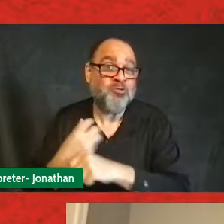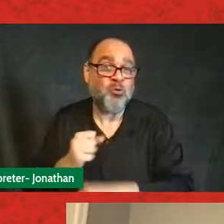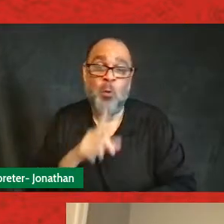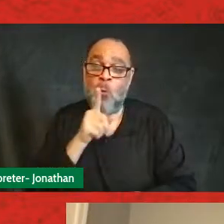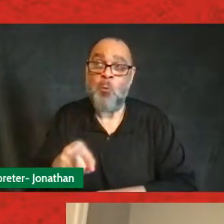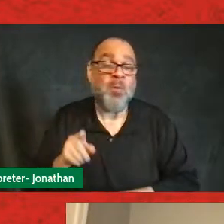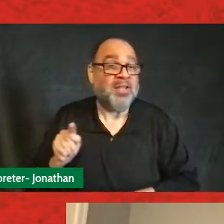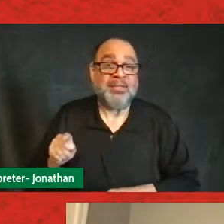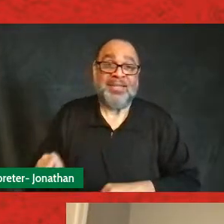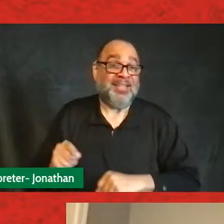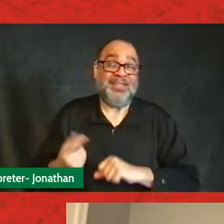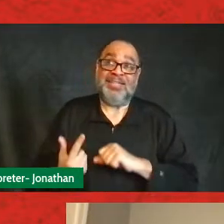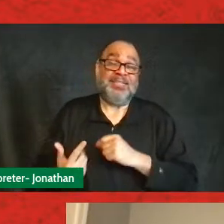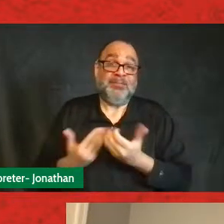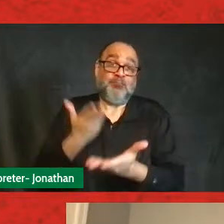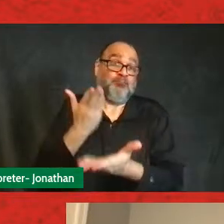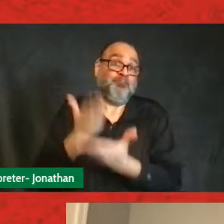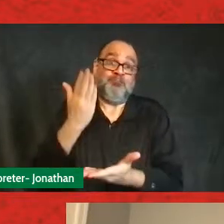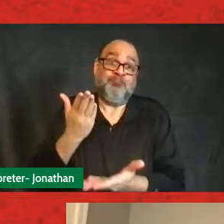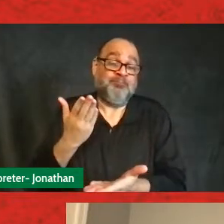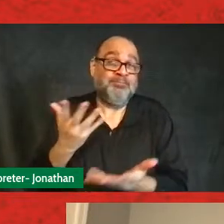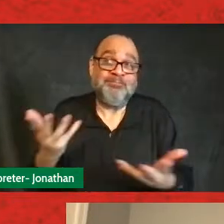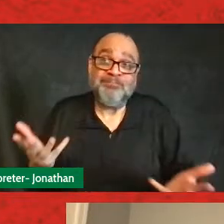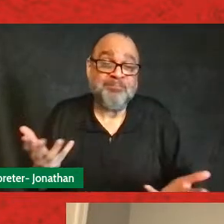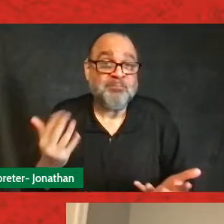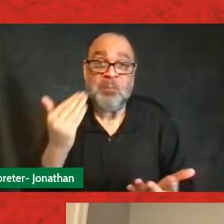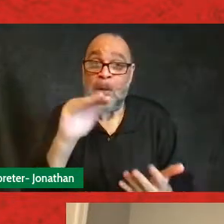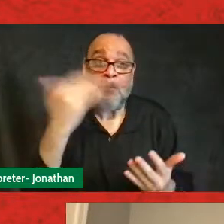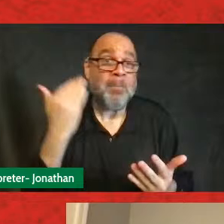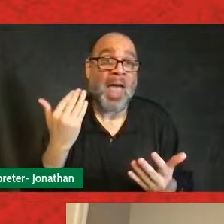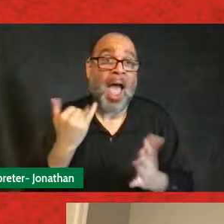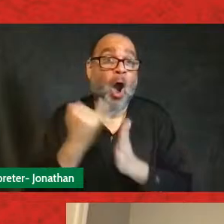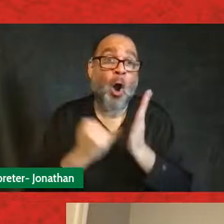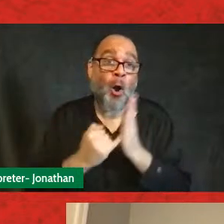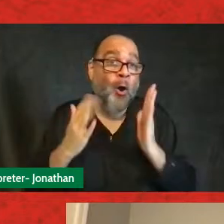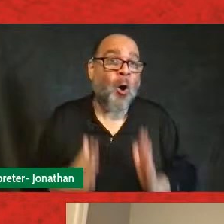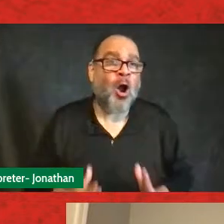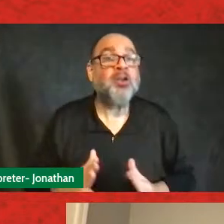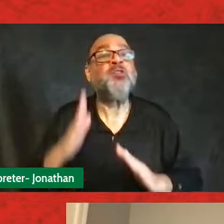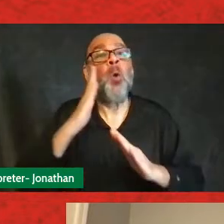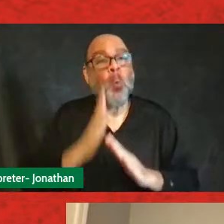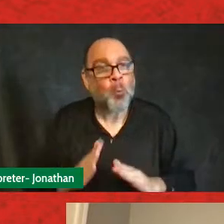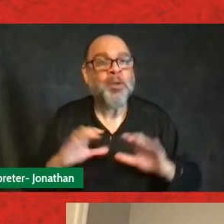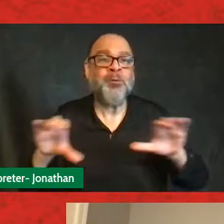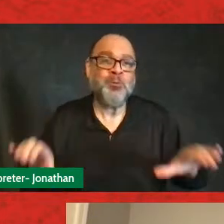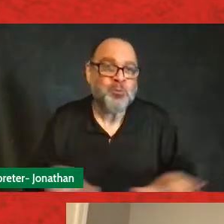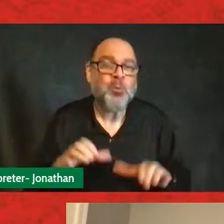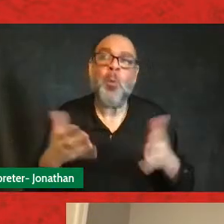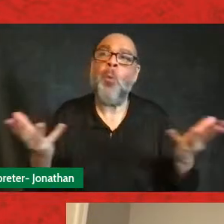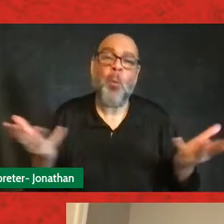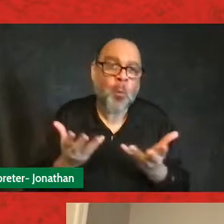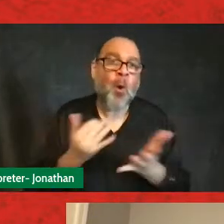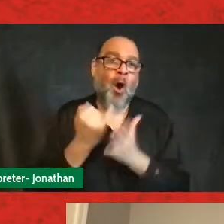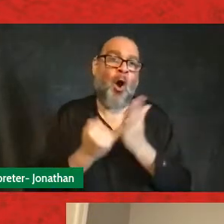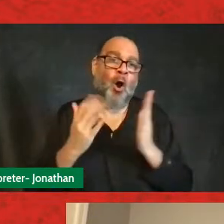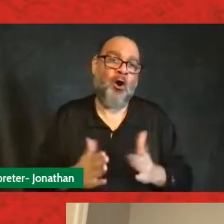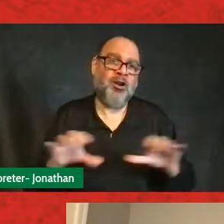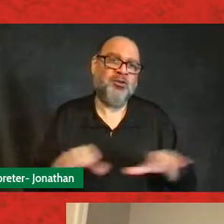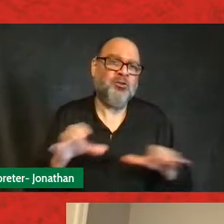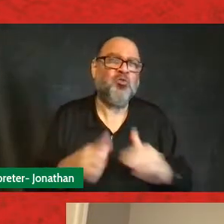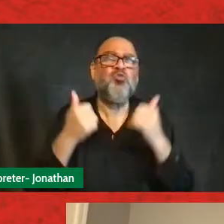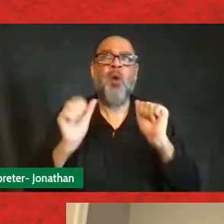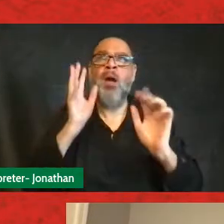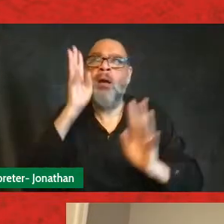to show that, you know, Black artists are always going to be doing the thing that artists do, which is trying to reimagine the